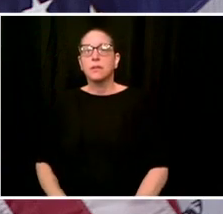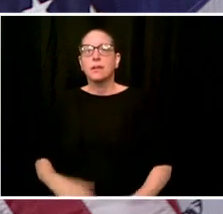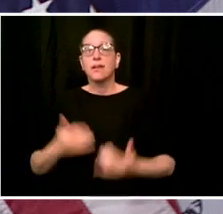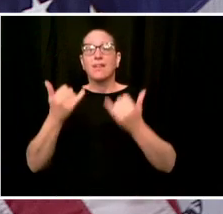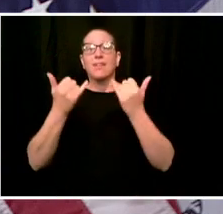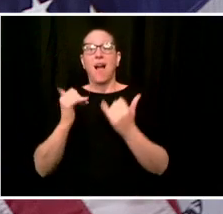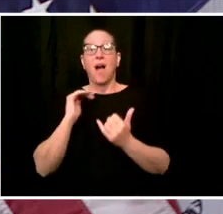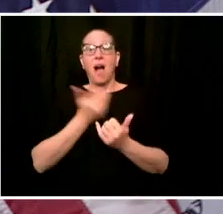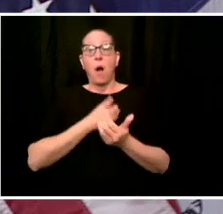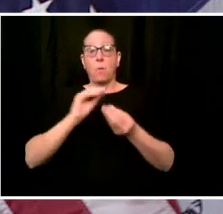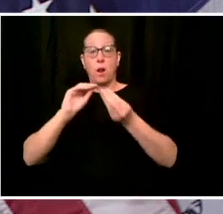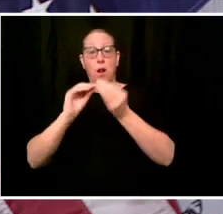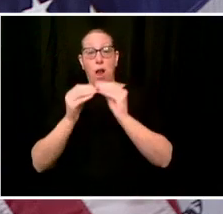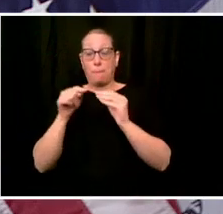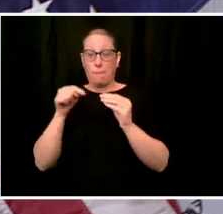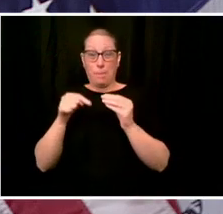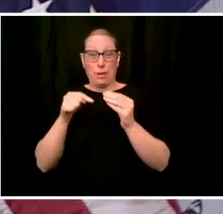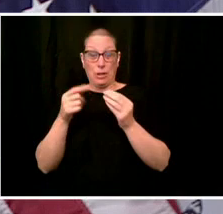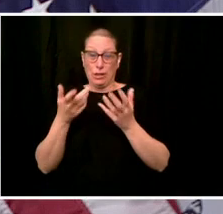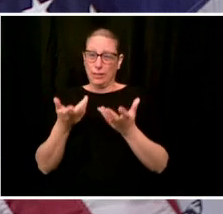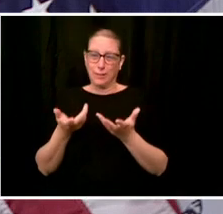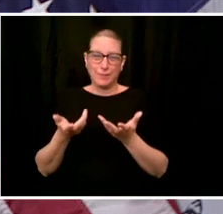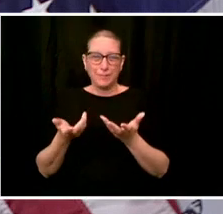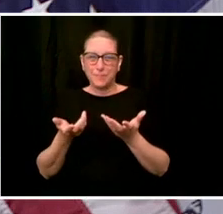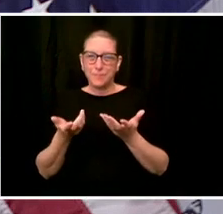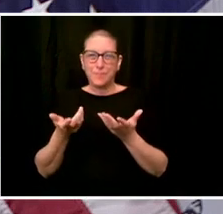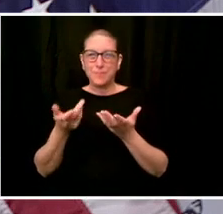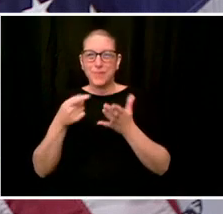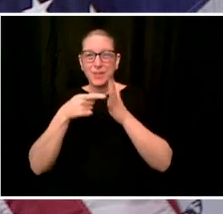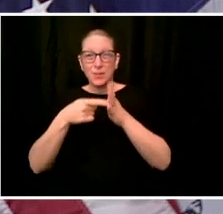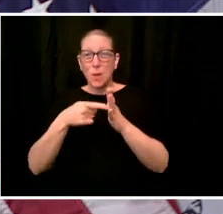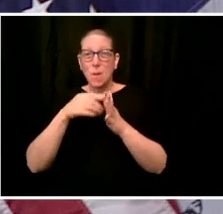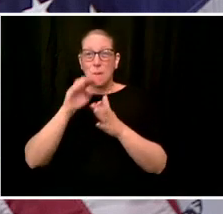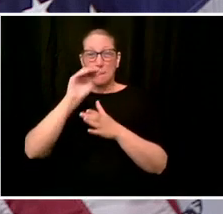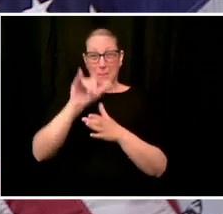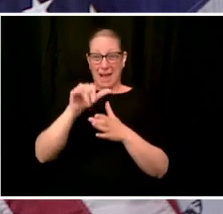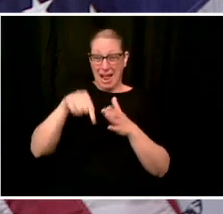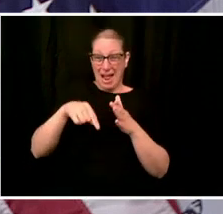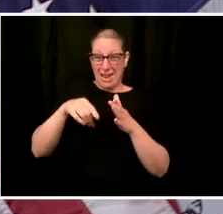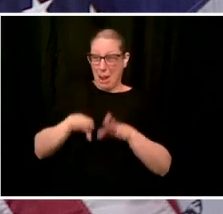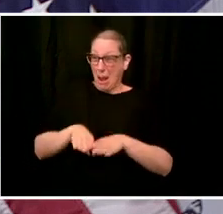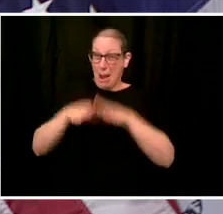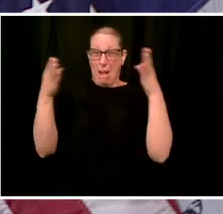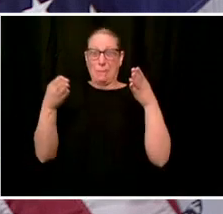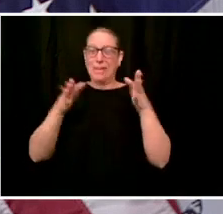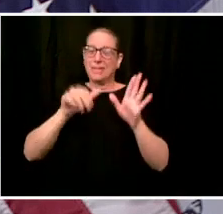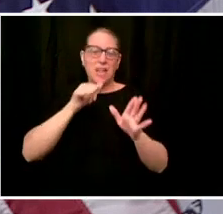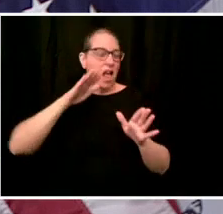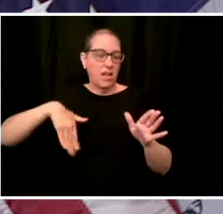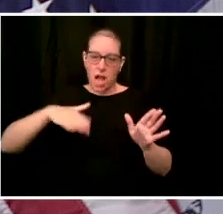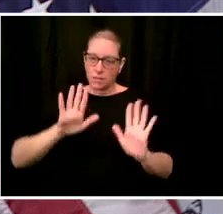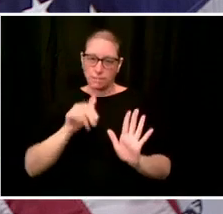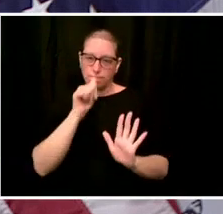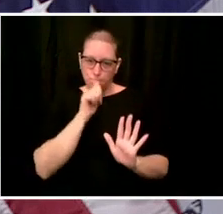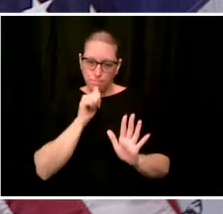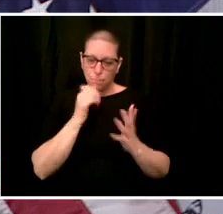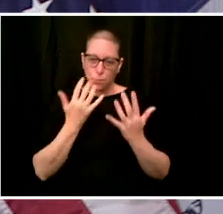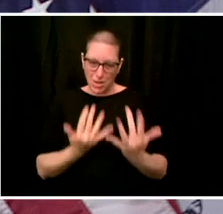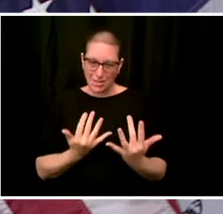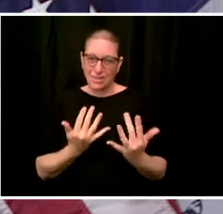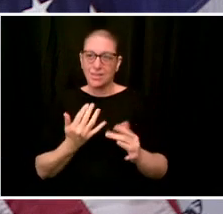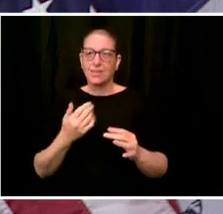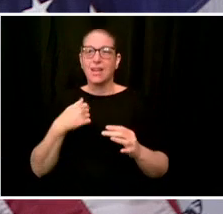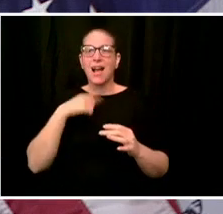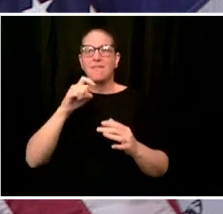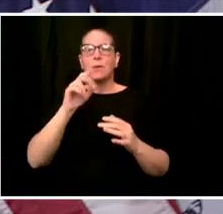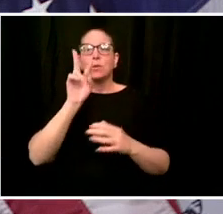We've said very clearly, you got to have 10 days to 2 weeks of consistent downward motion. We haven't had that in a